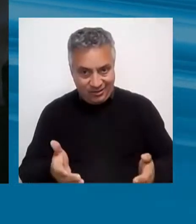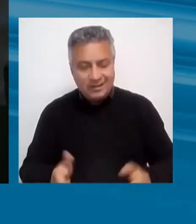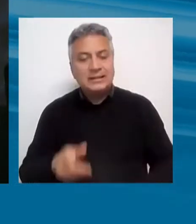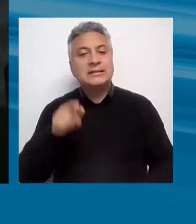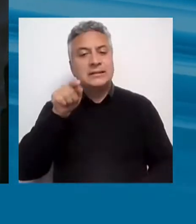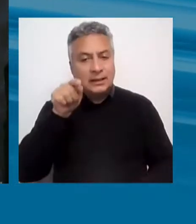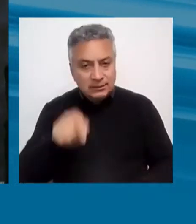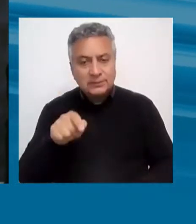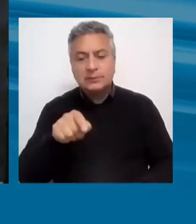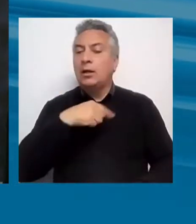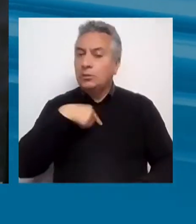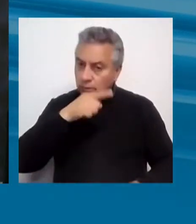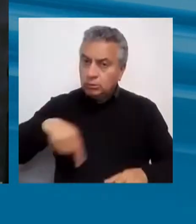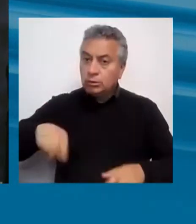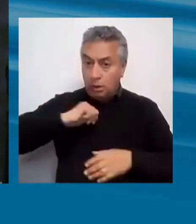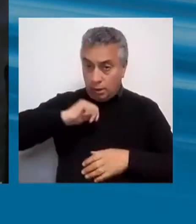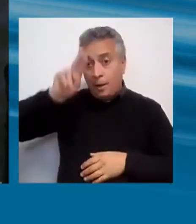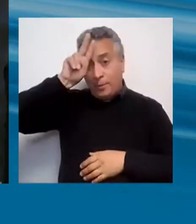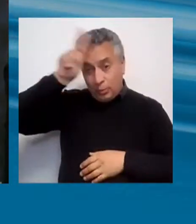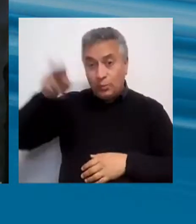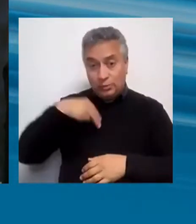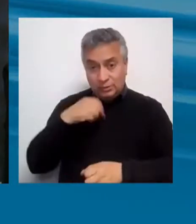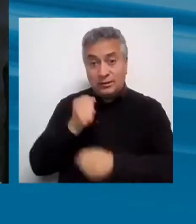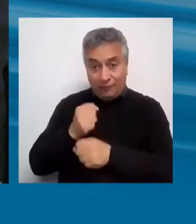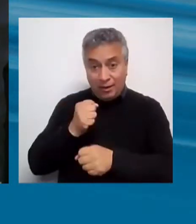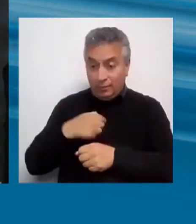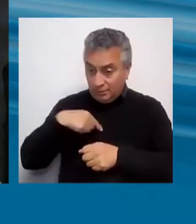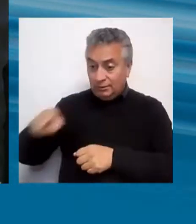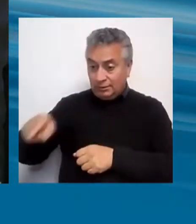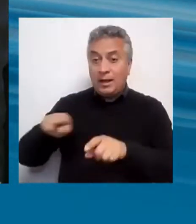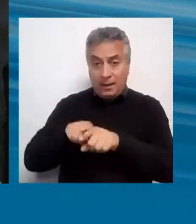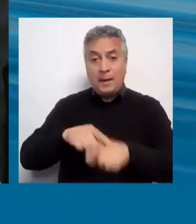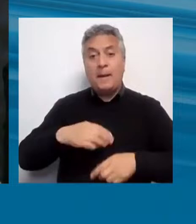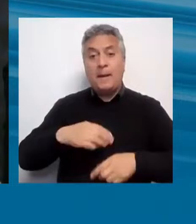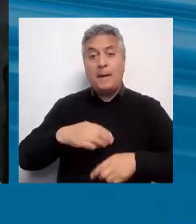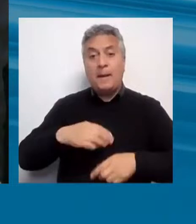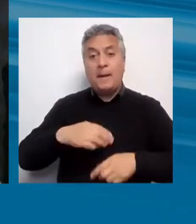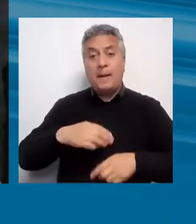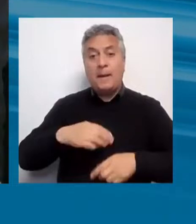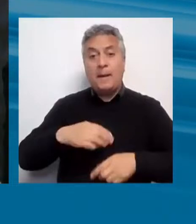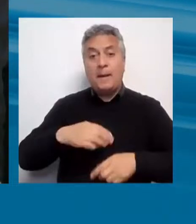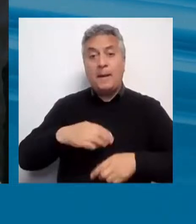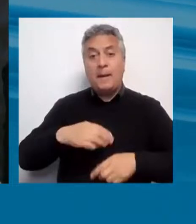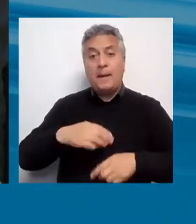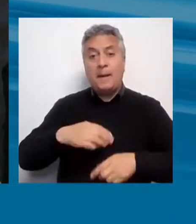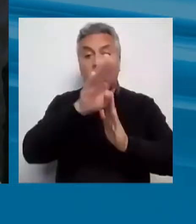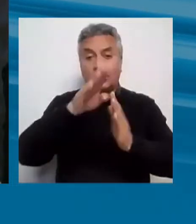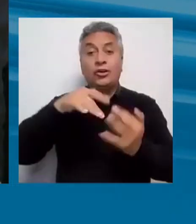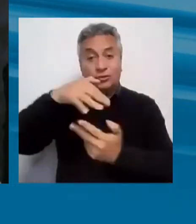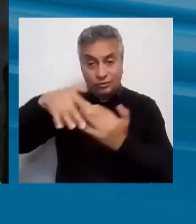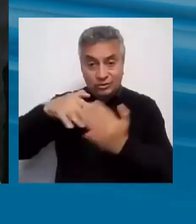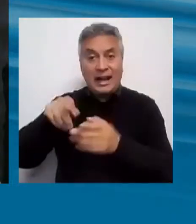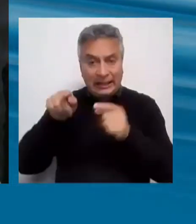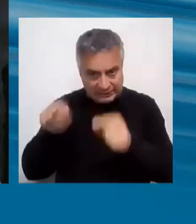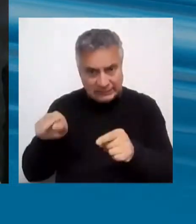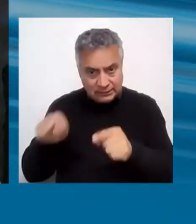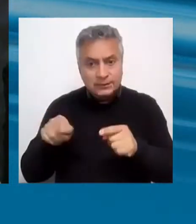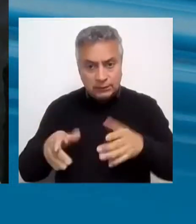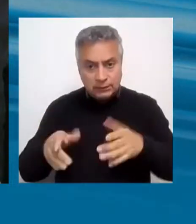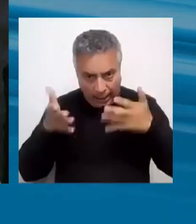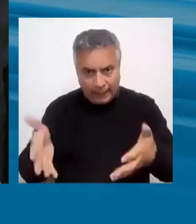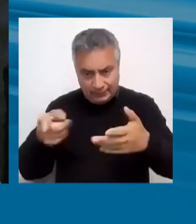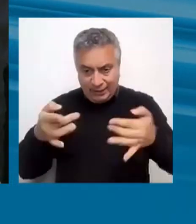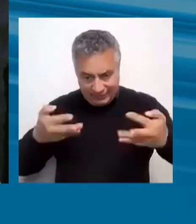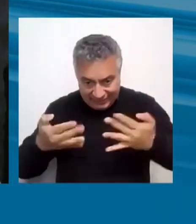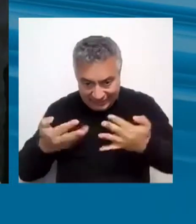examples, and we here in Peru, we are working from the Ministry of Women and Social Affairs, and the evidence is right there in the